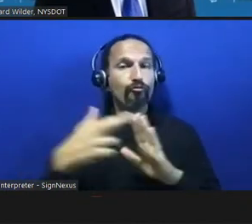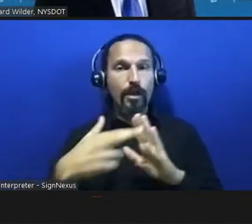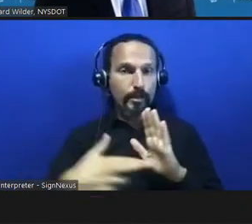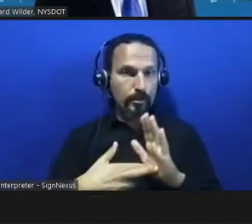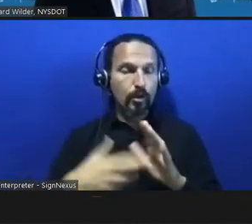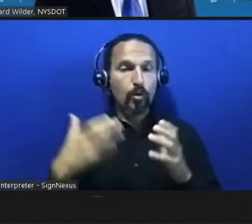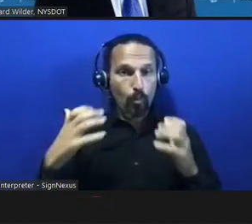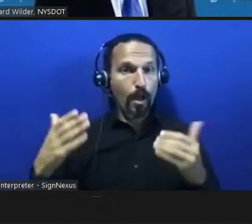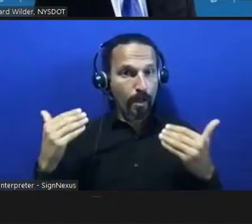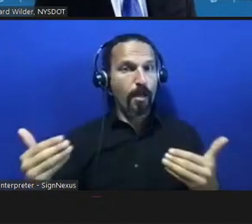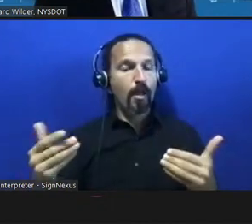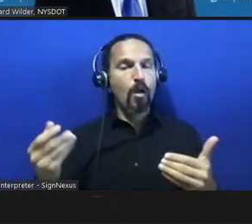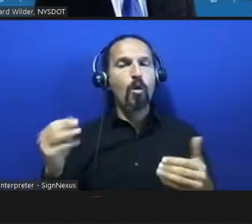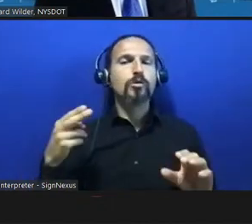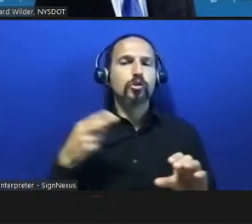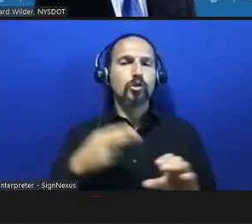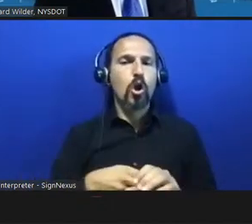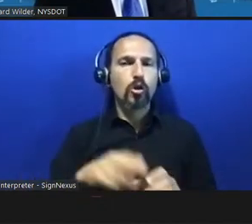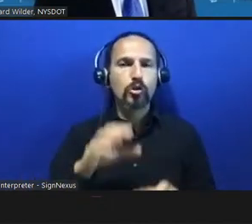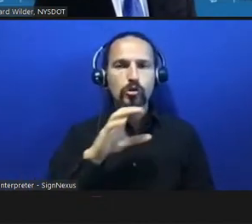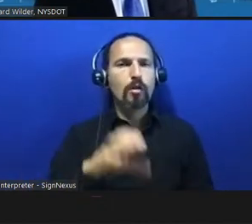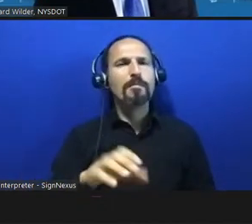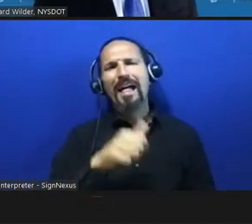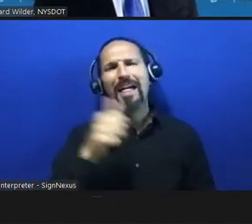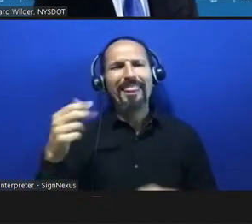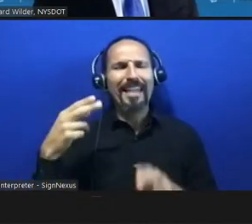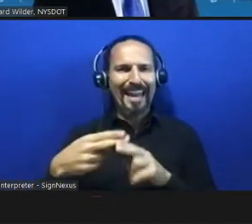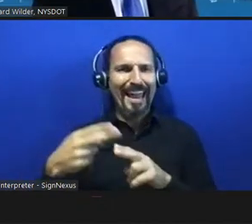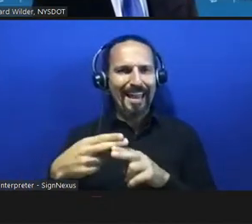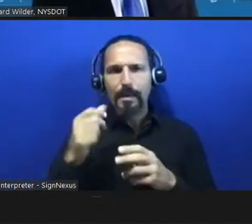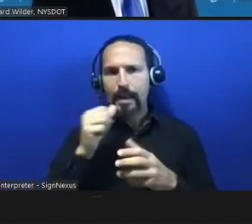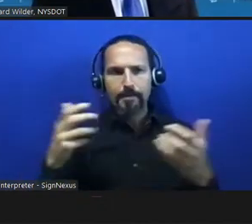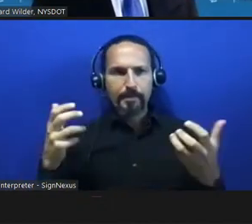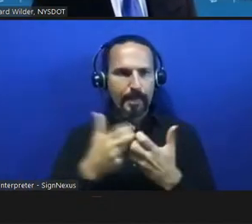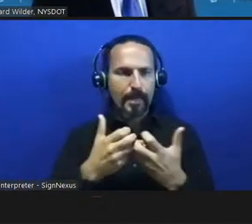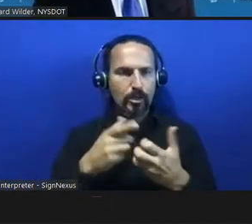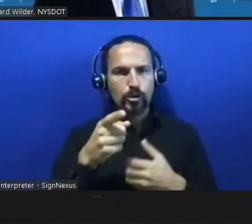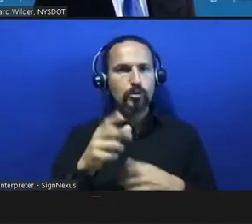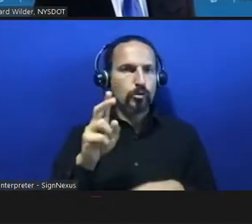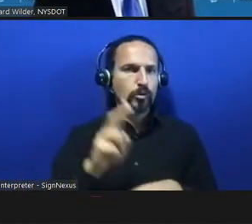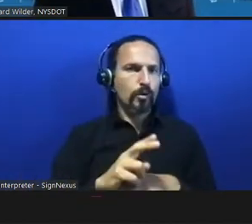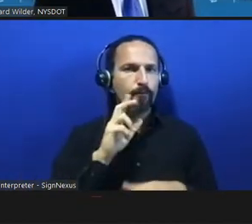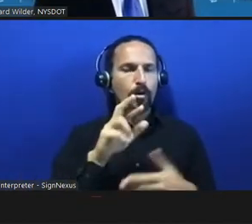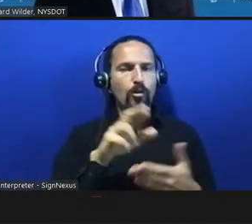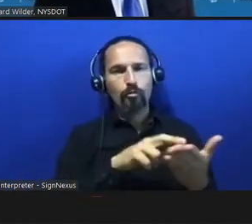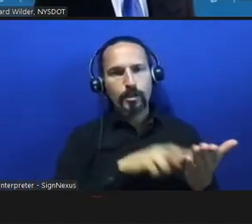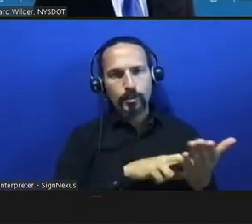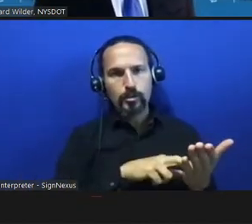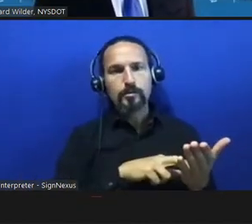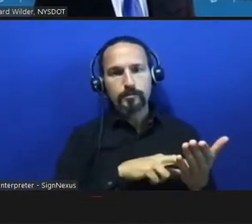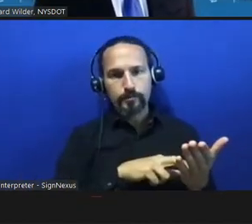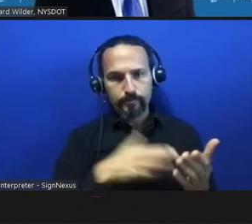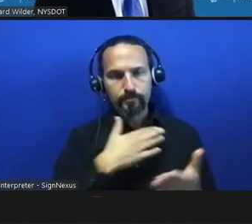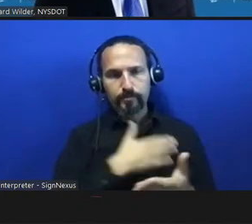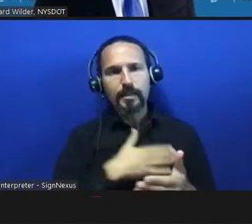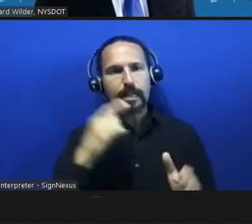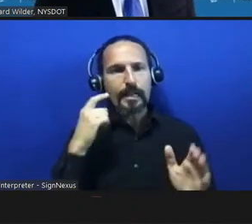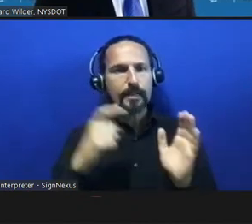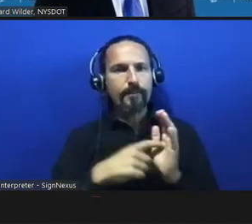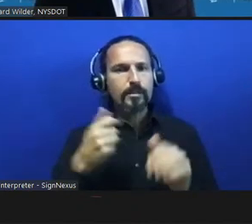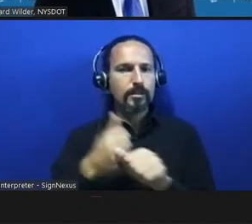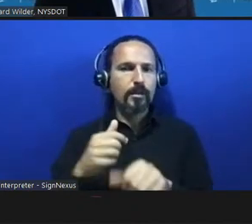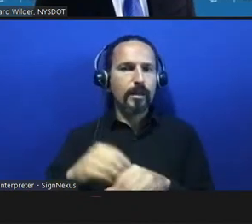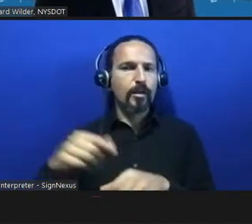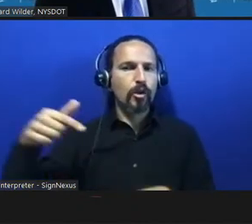but would like to speak or have joined the zoom under a name that is different from the one you used when you sign up to speak please identify yourself